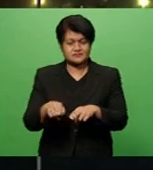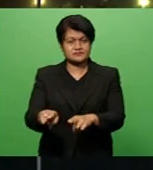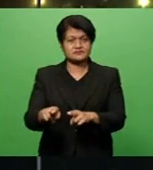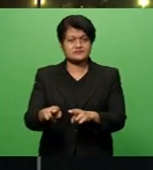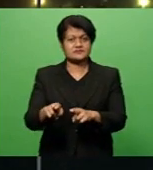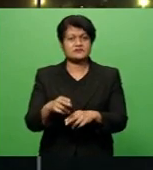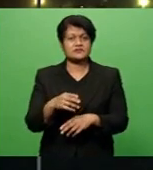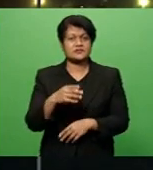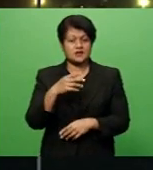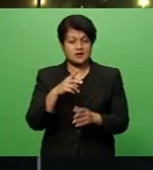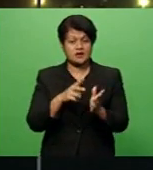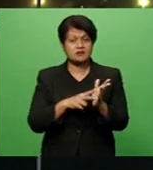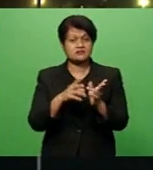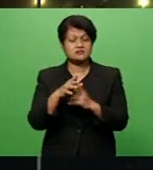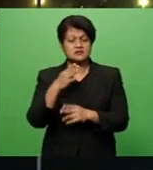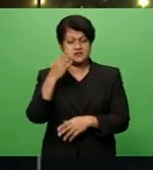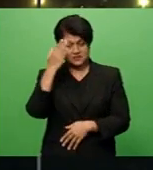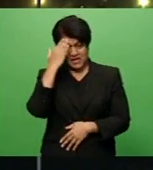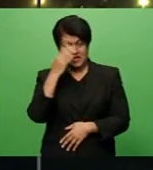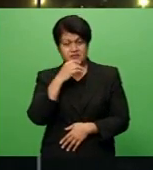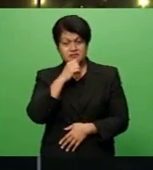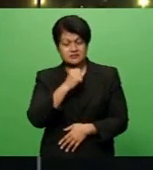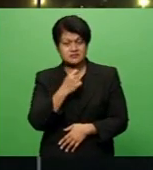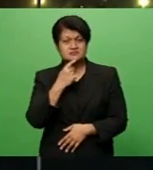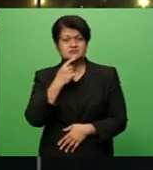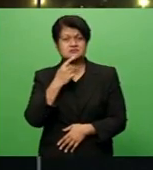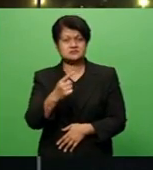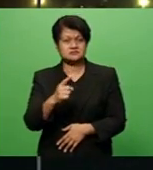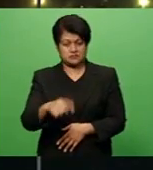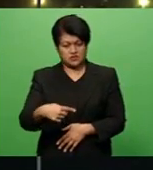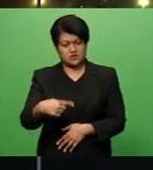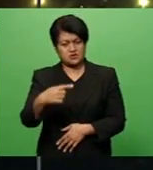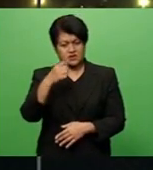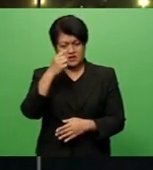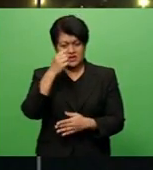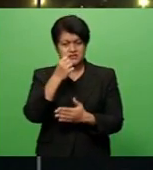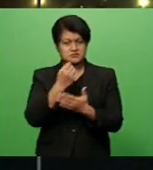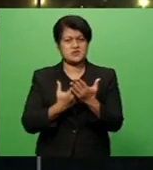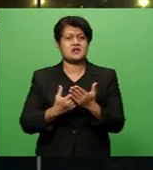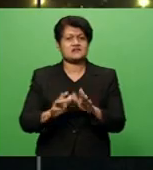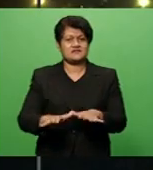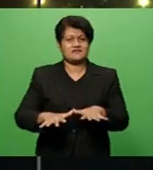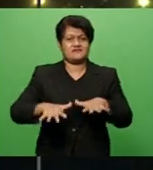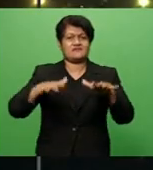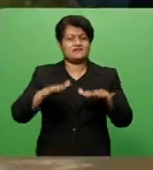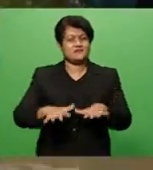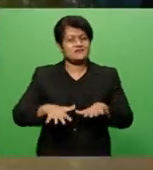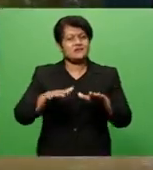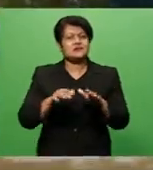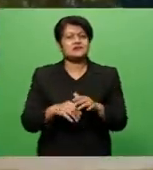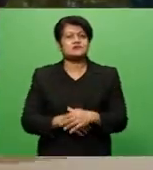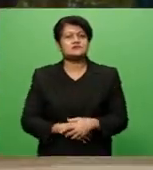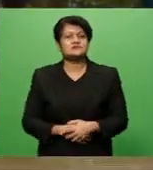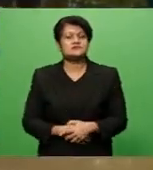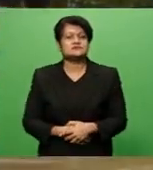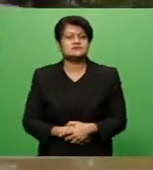Amasai, though, says it's been years since they experienced flooding of this magnitude. Lina Rees reports.